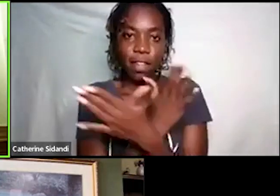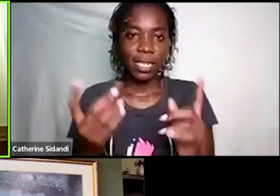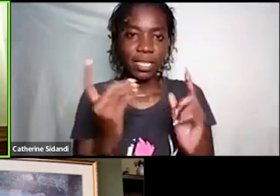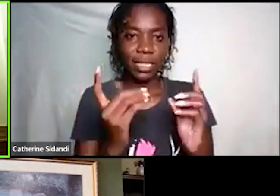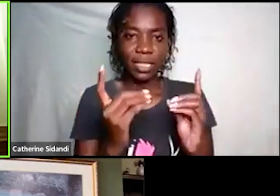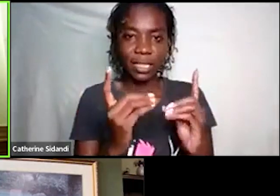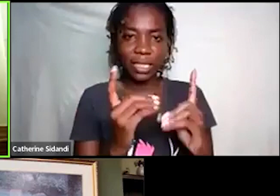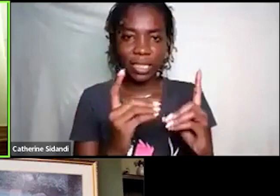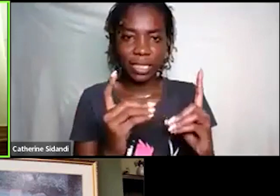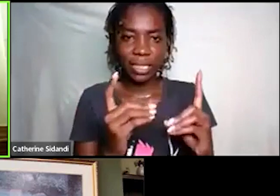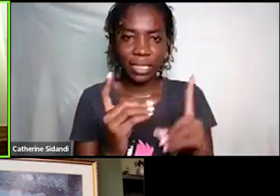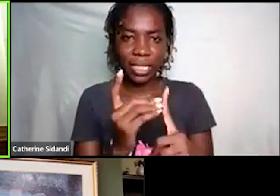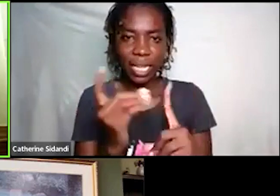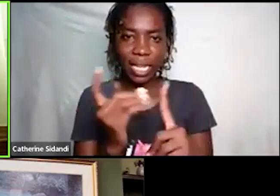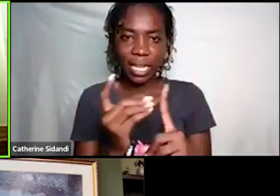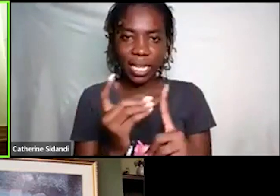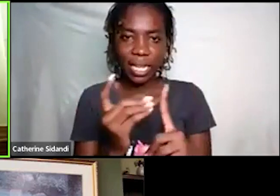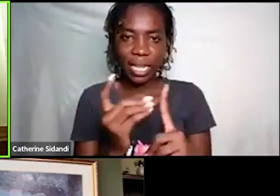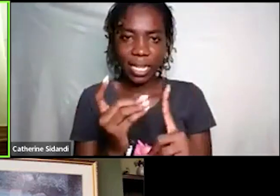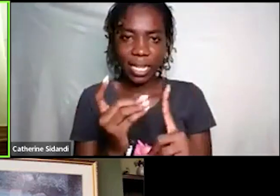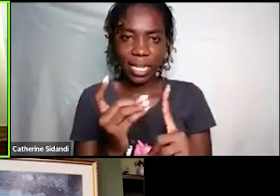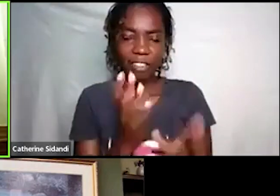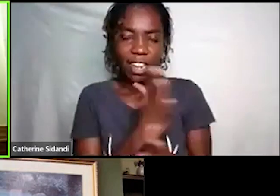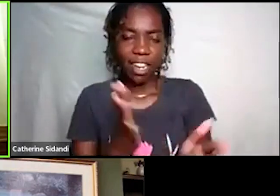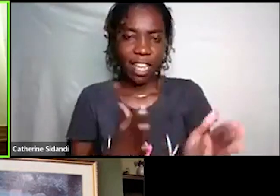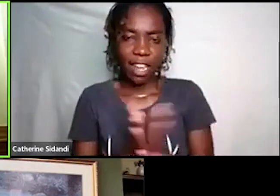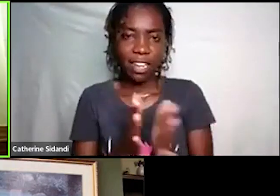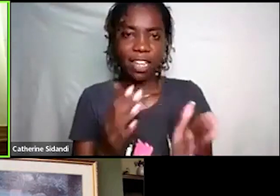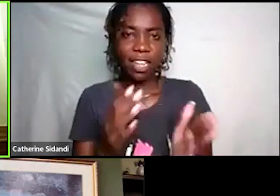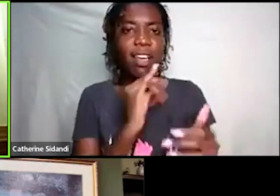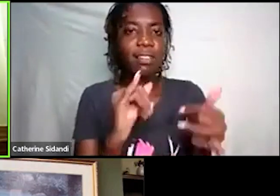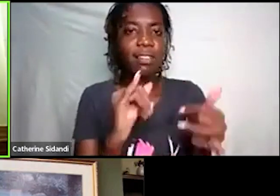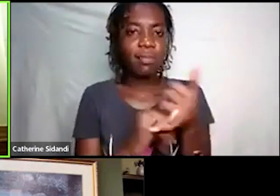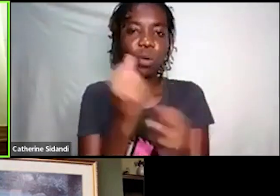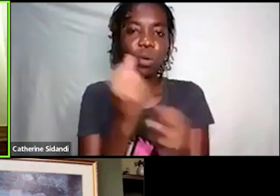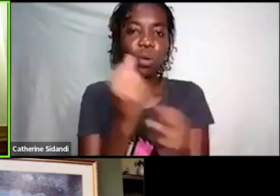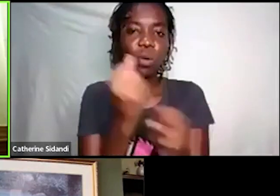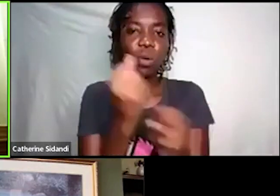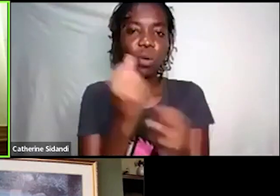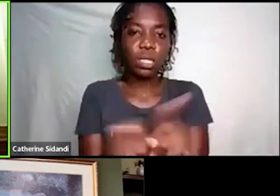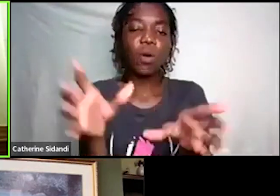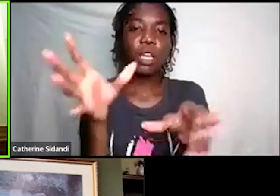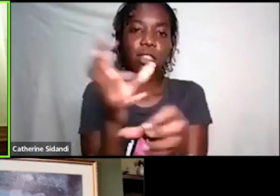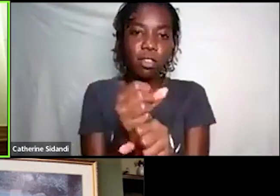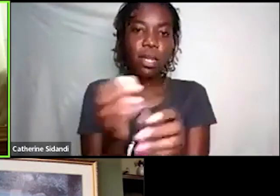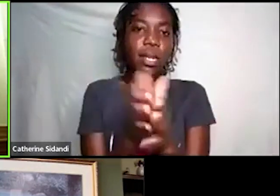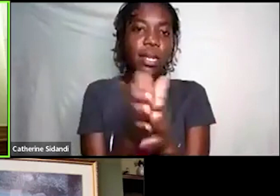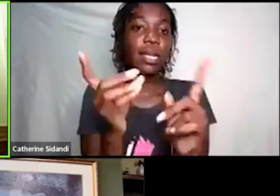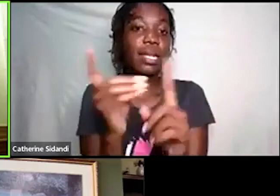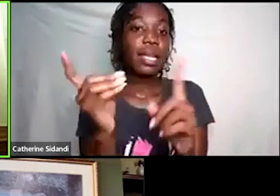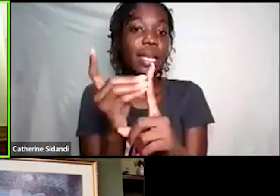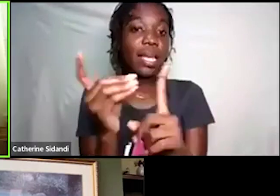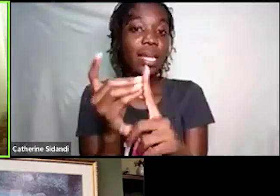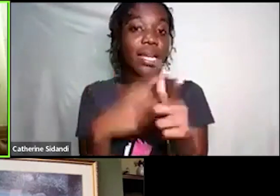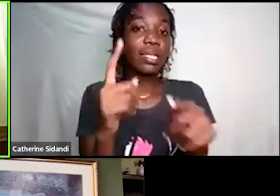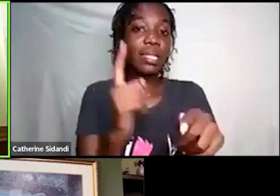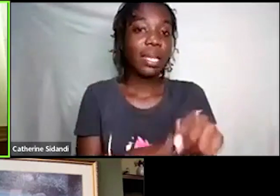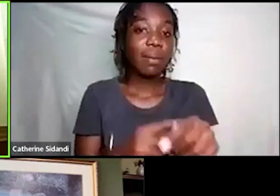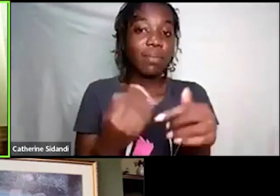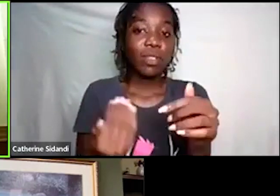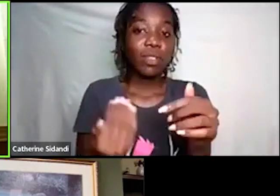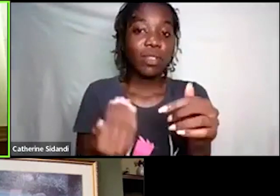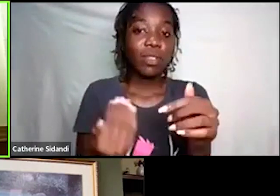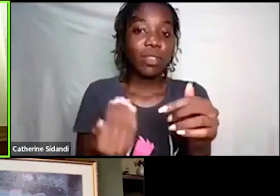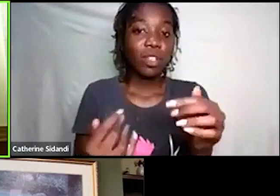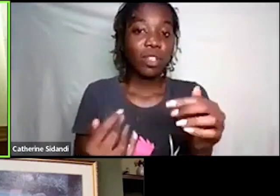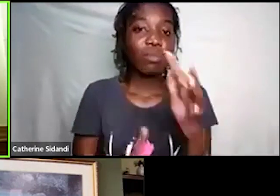married. Oh, my friend and her husband used to work in the same organization. They dated, but of course, when the kids came, one of them had to leave.